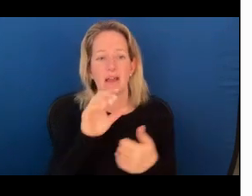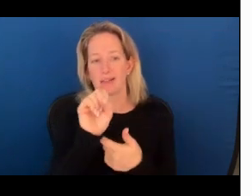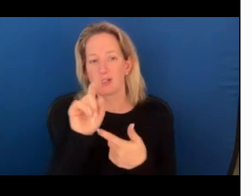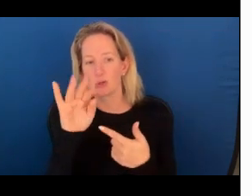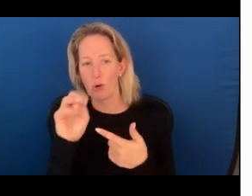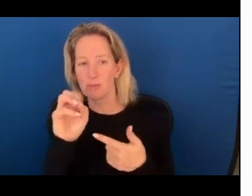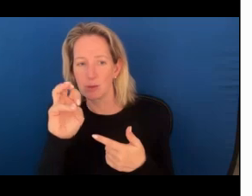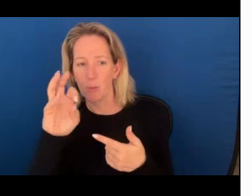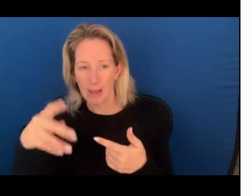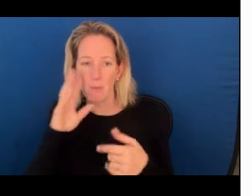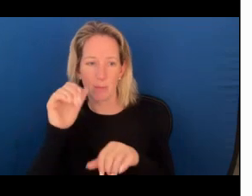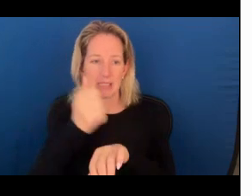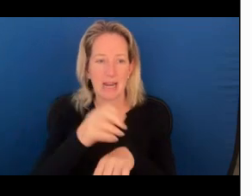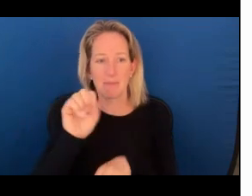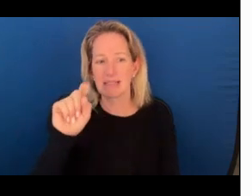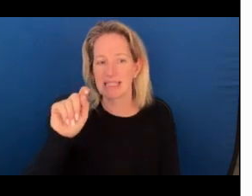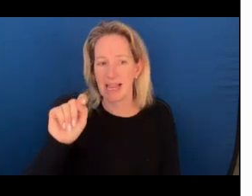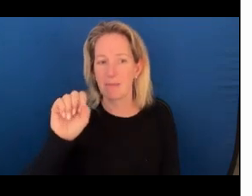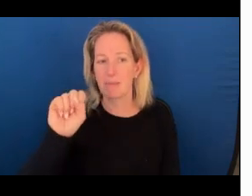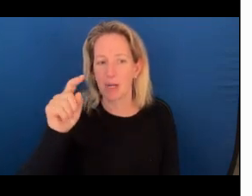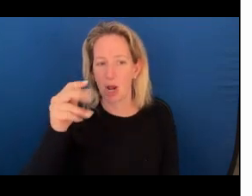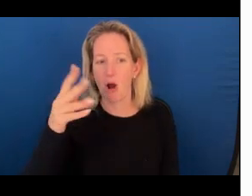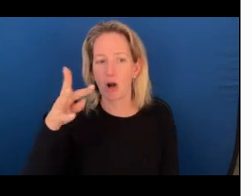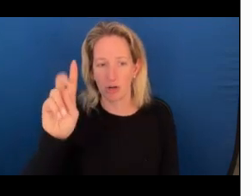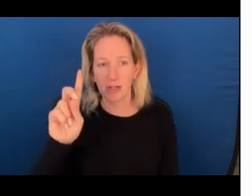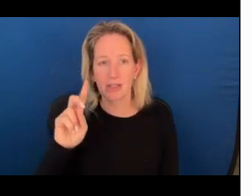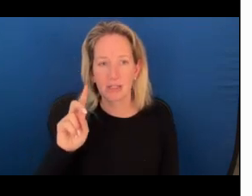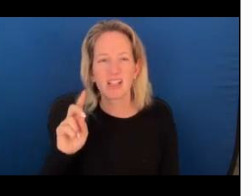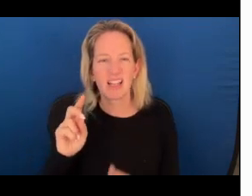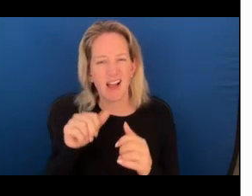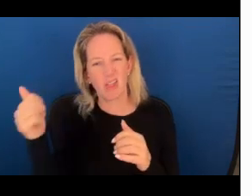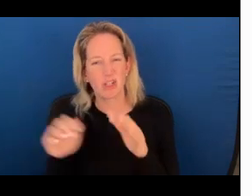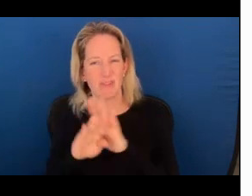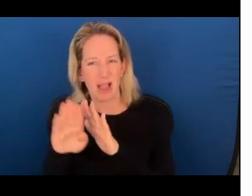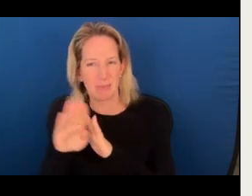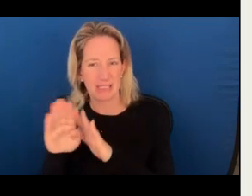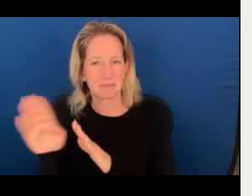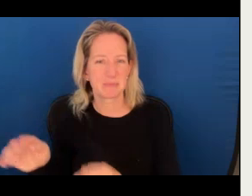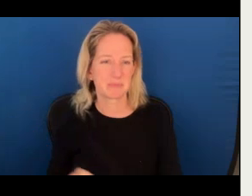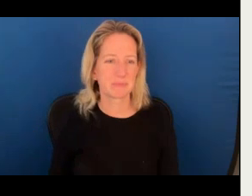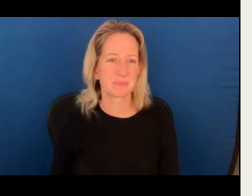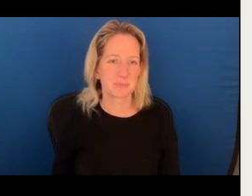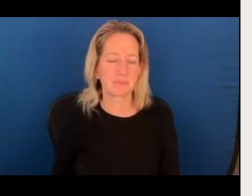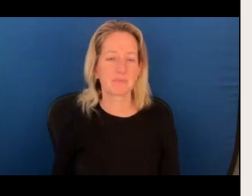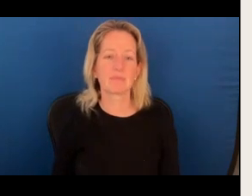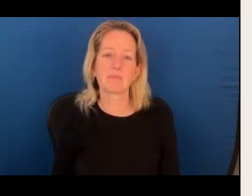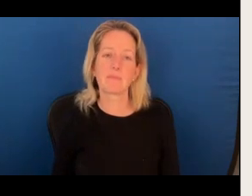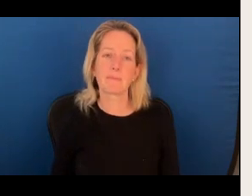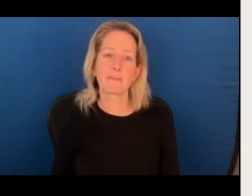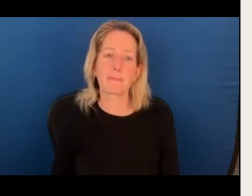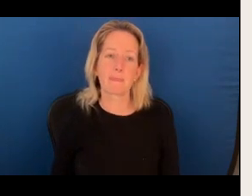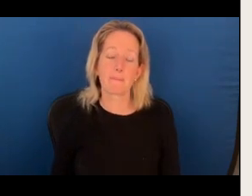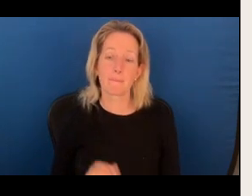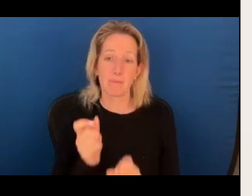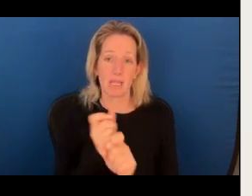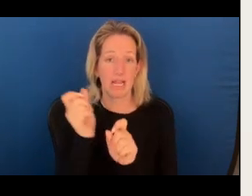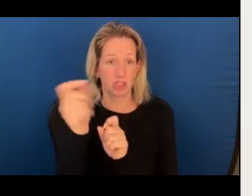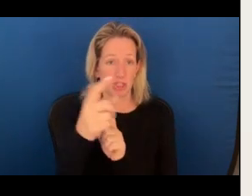Bernard, and there's some others that are developing. So next slide. So we're looking at, by the end of next year,